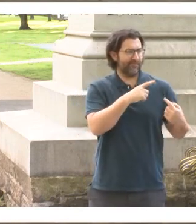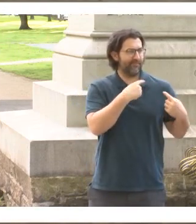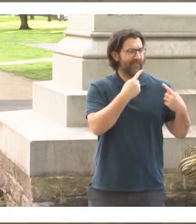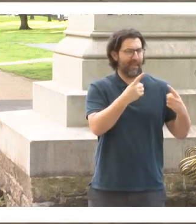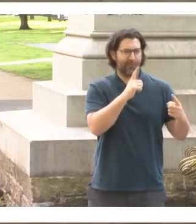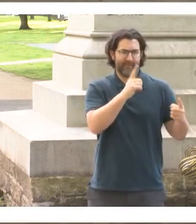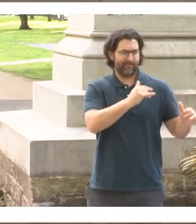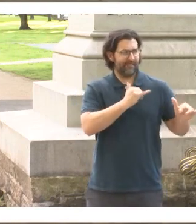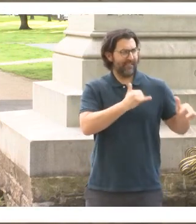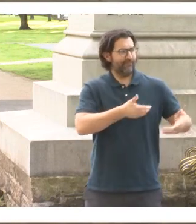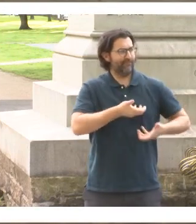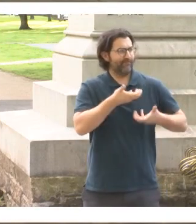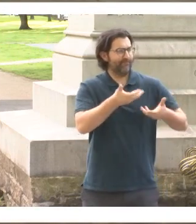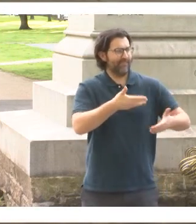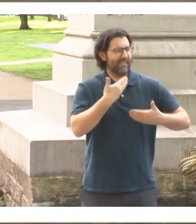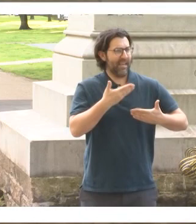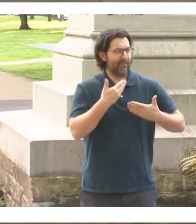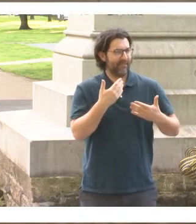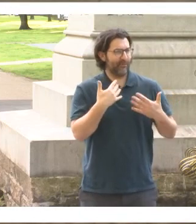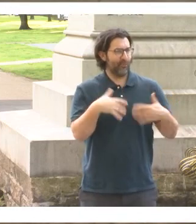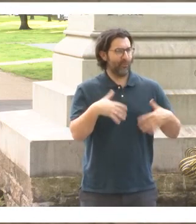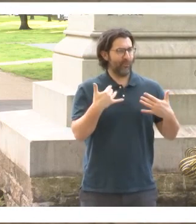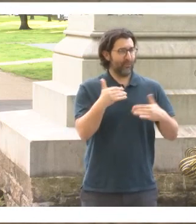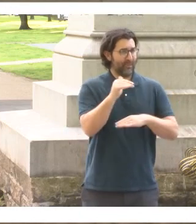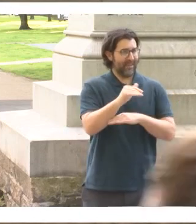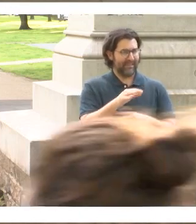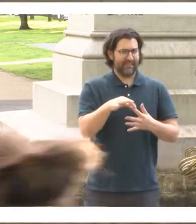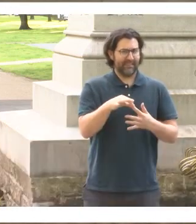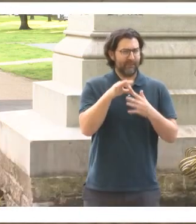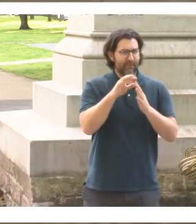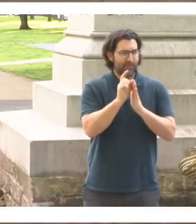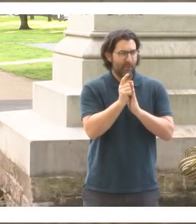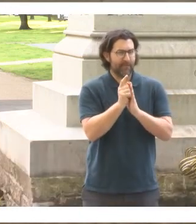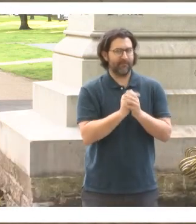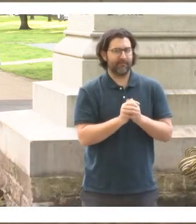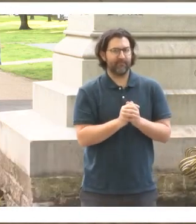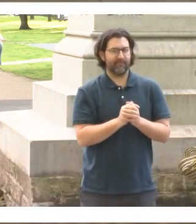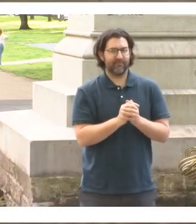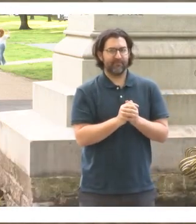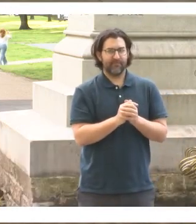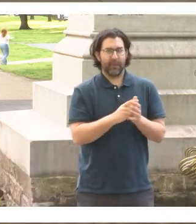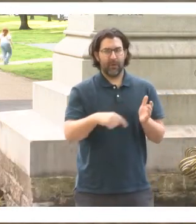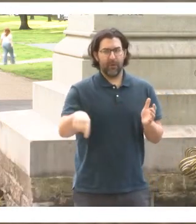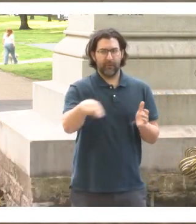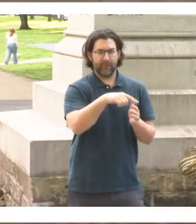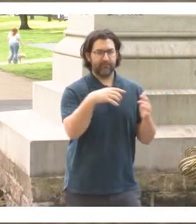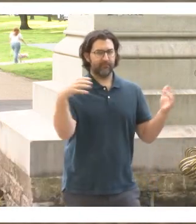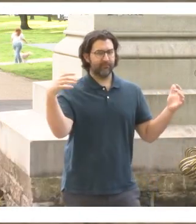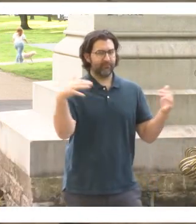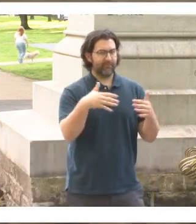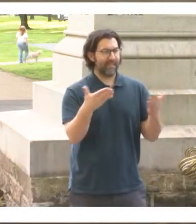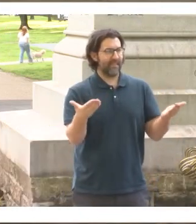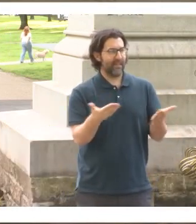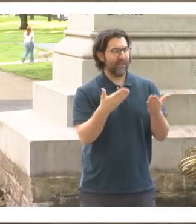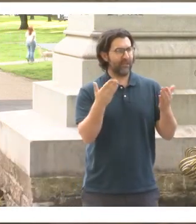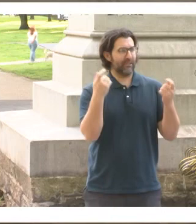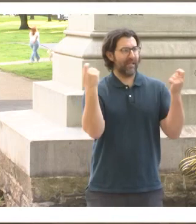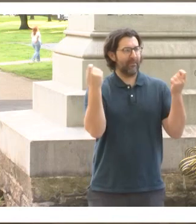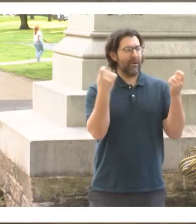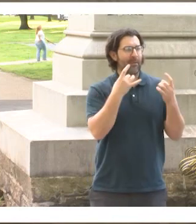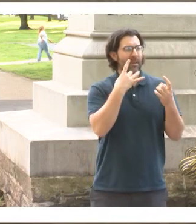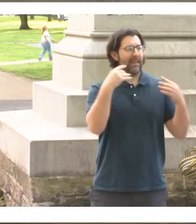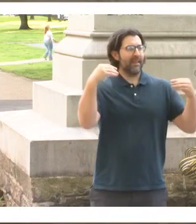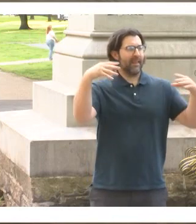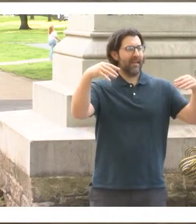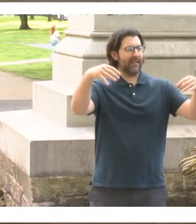this evening. Tonight is a special moment. While we are gathered here to celebrate the relighting of this wonderful